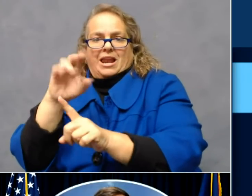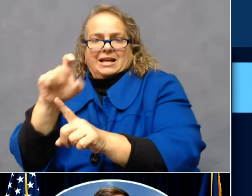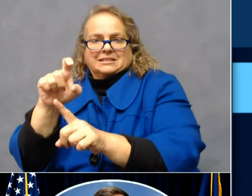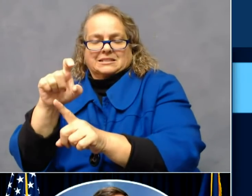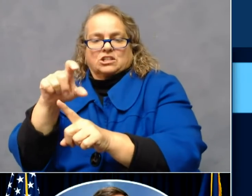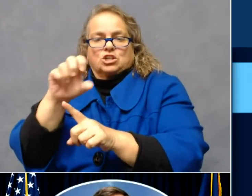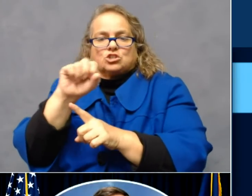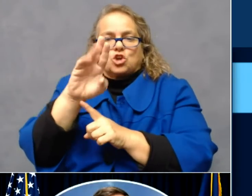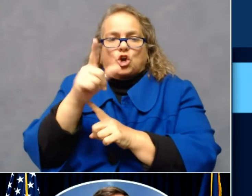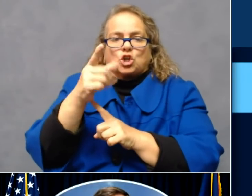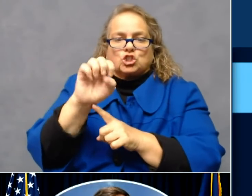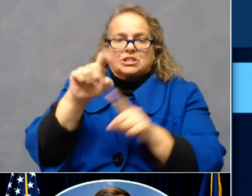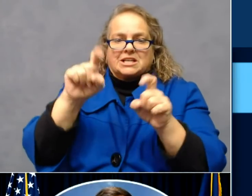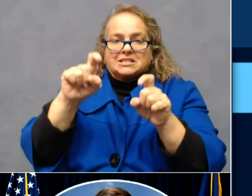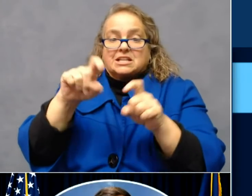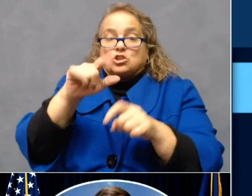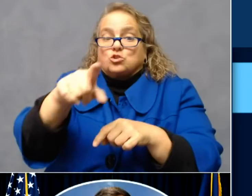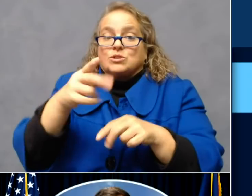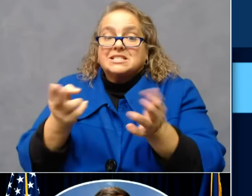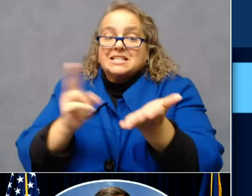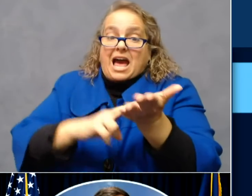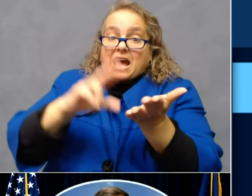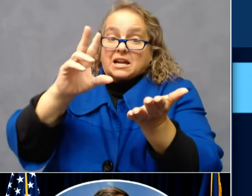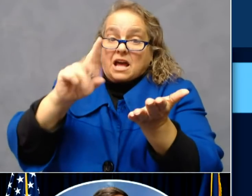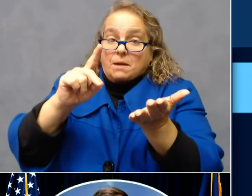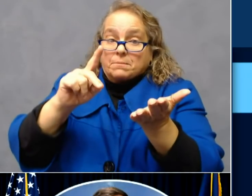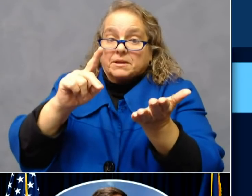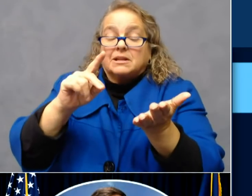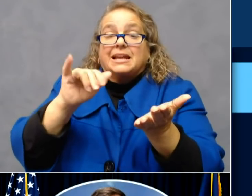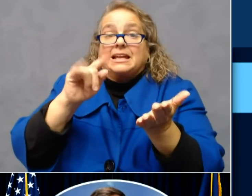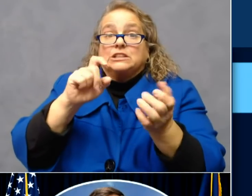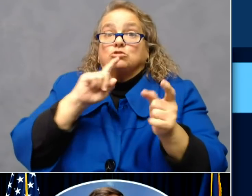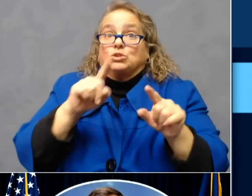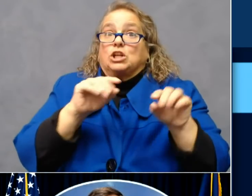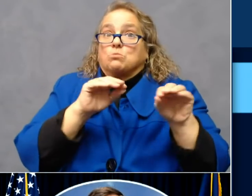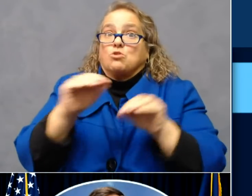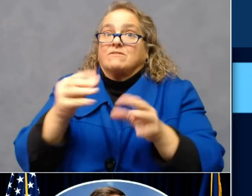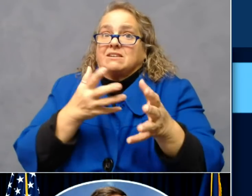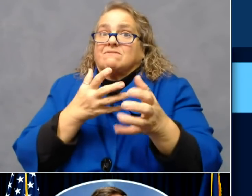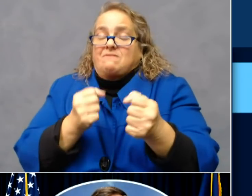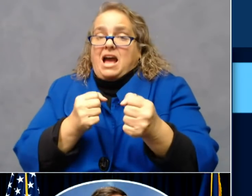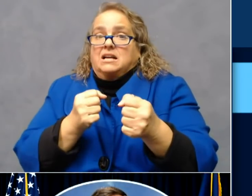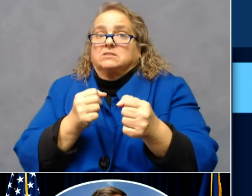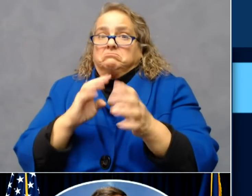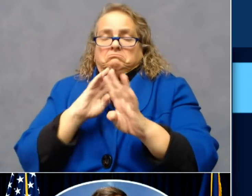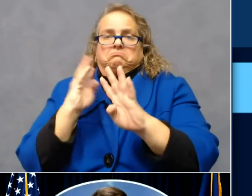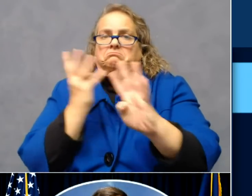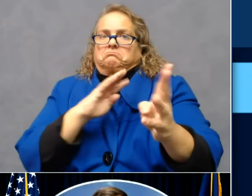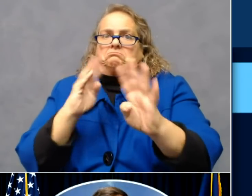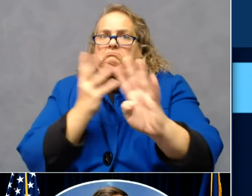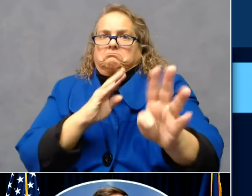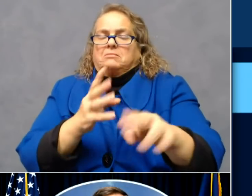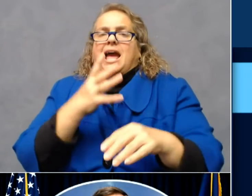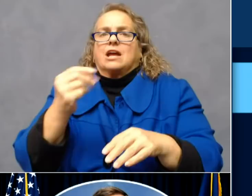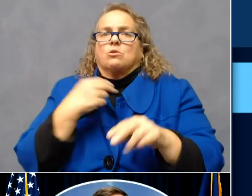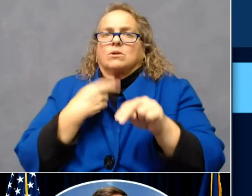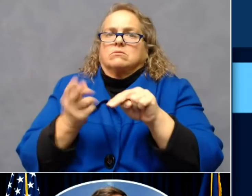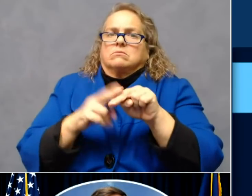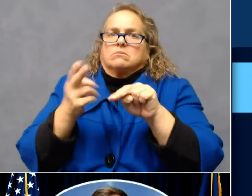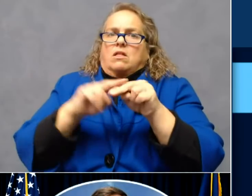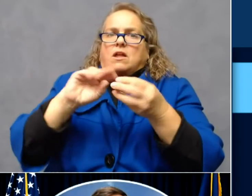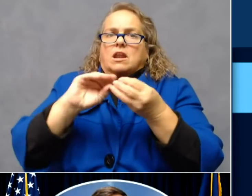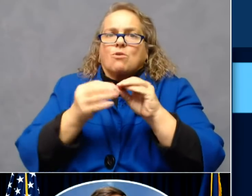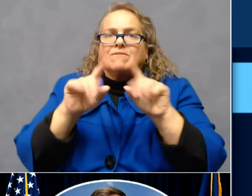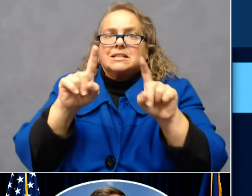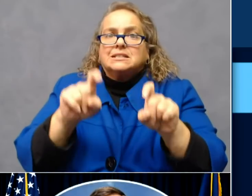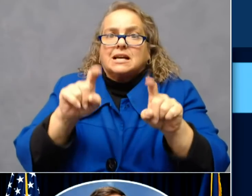It's free. It's actually moving really fast, and we have increased the number of tests that we are doing. It's a partnership, again, with the federal